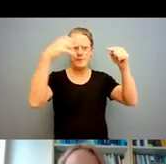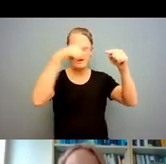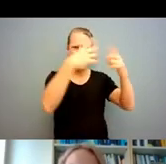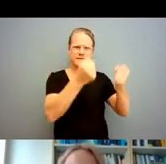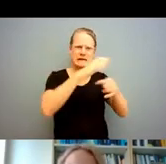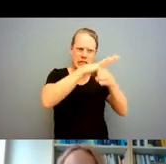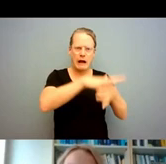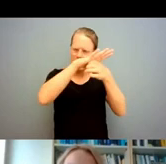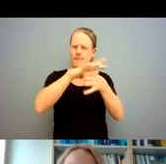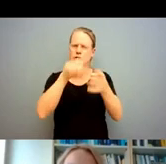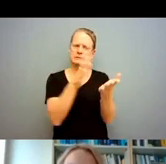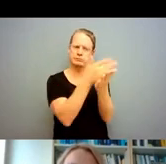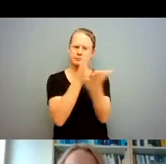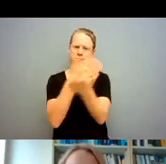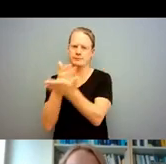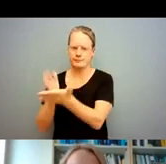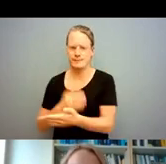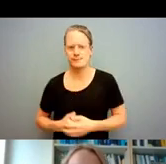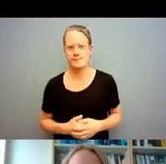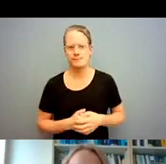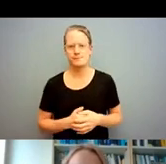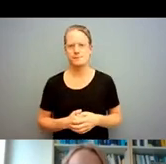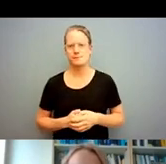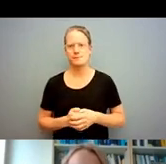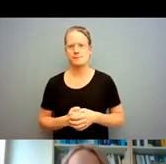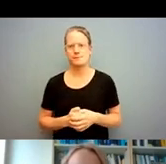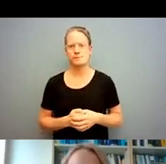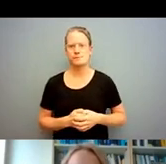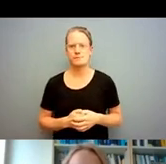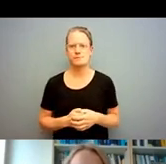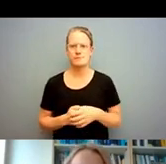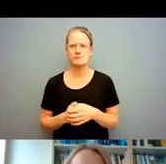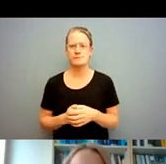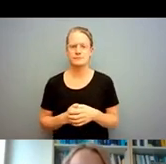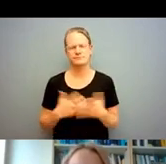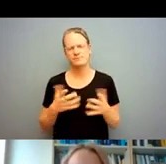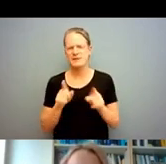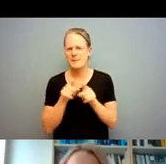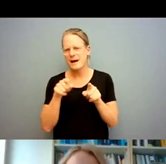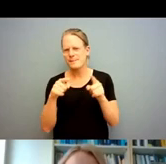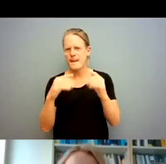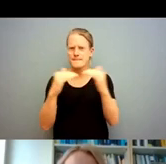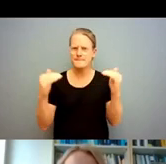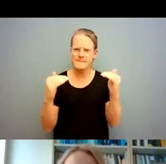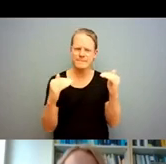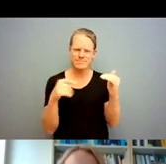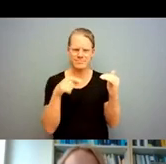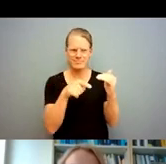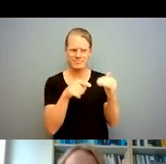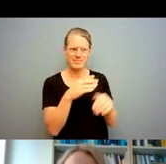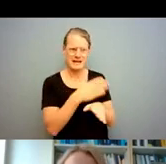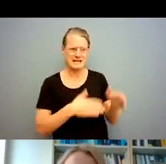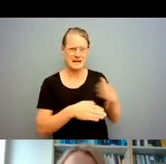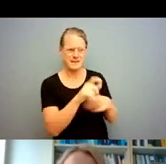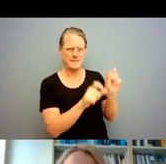similar to those discussions that we have also regarding persons with disabilities.